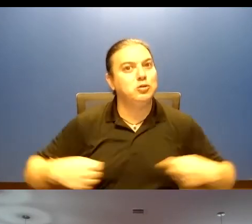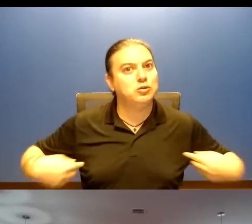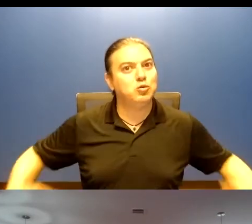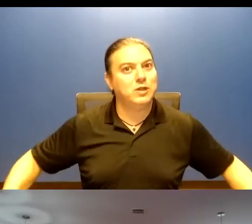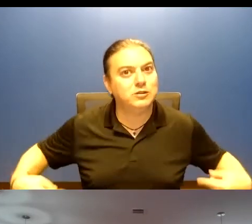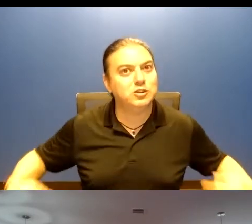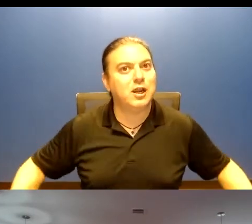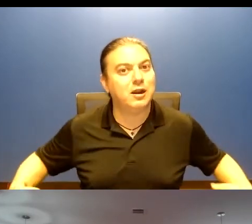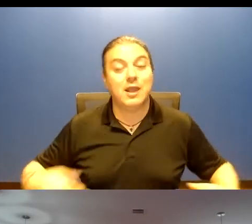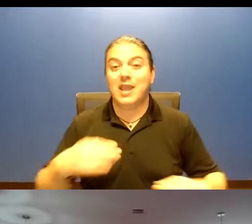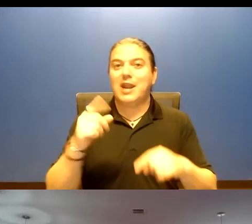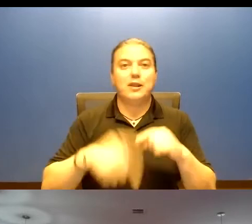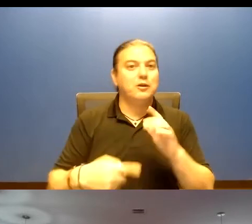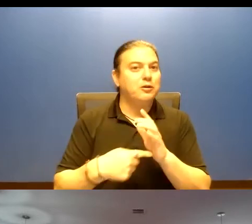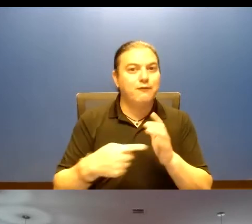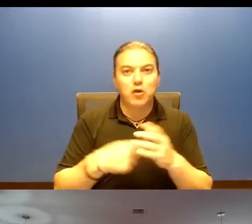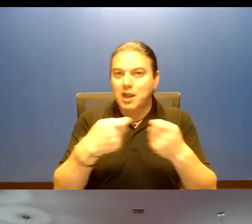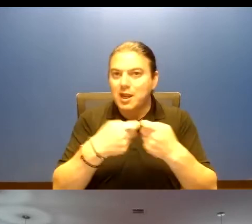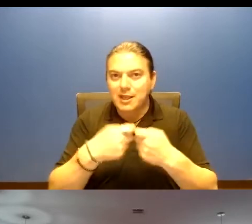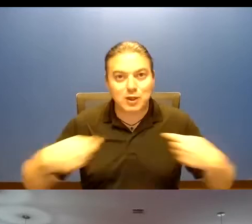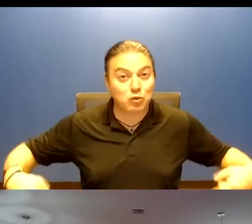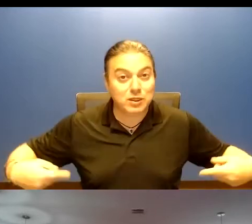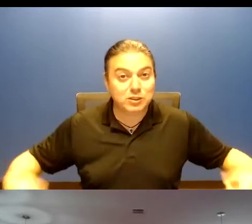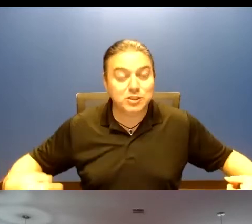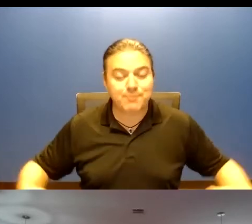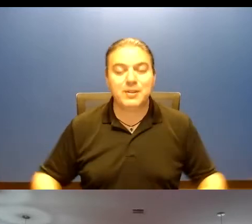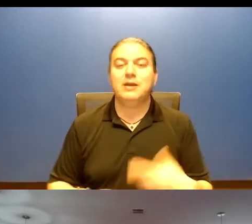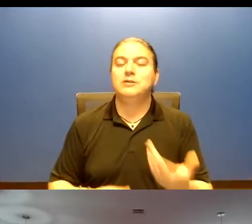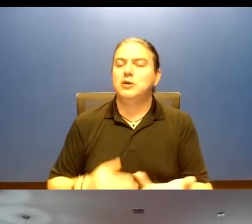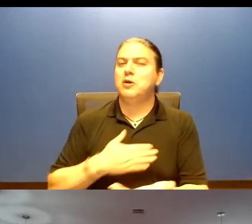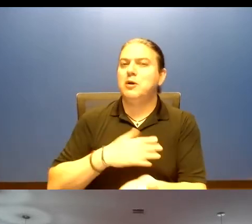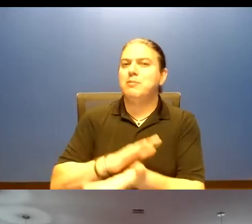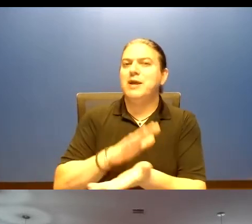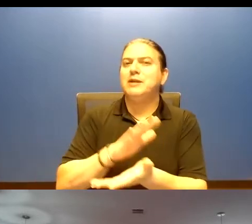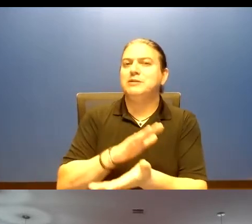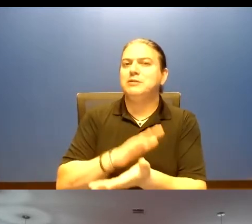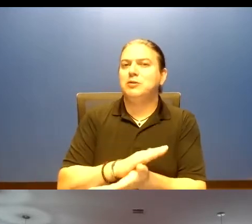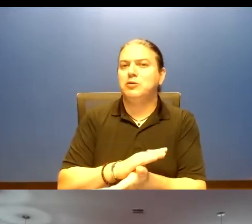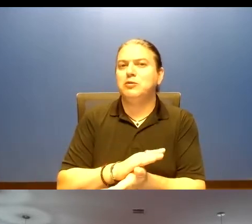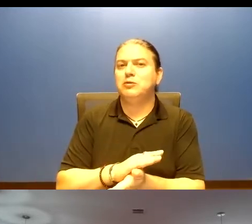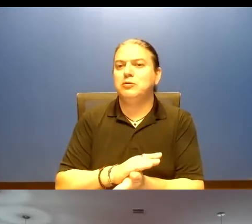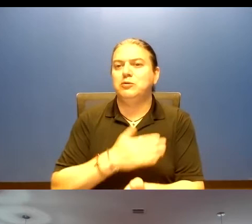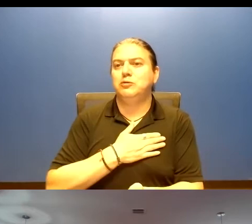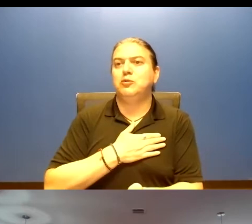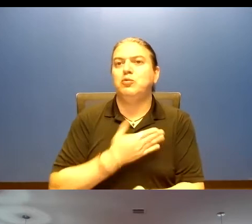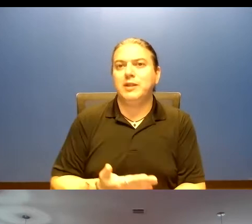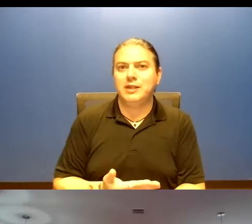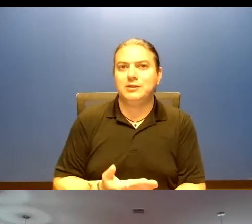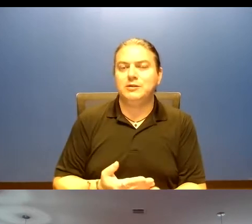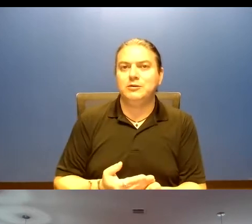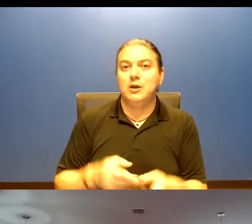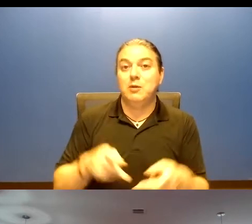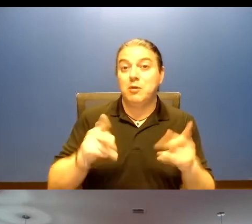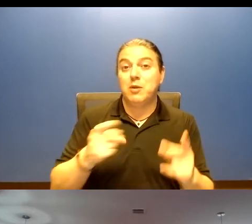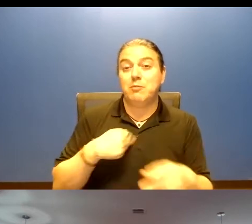accommodate in that they would let me ride with the security guard and the little golf carts around campus. So that was solved. But another